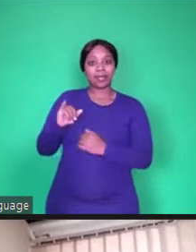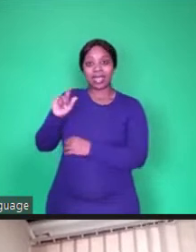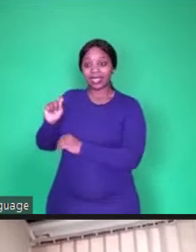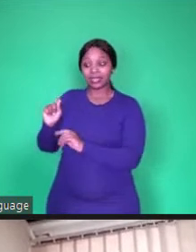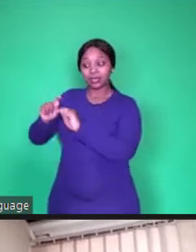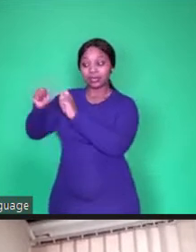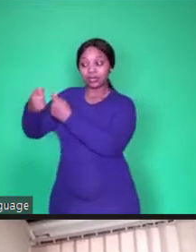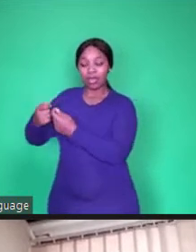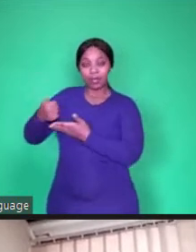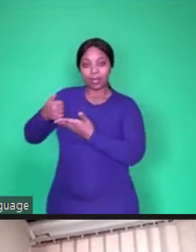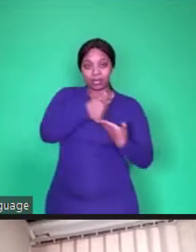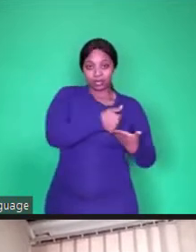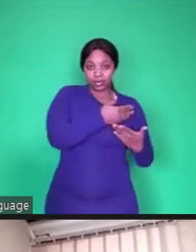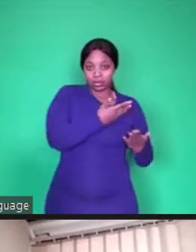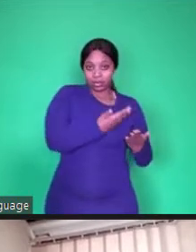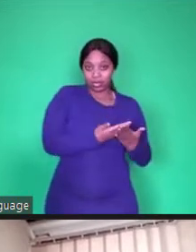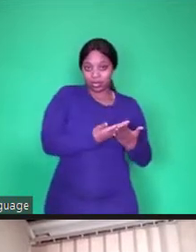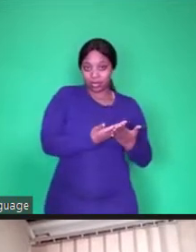can assist.